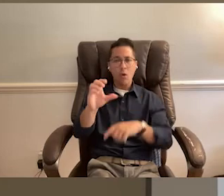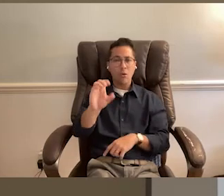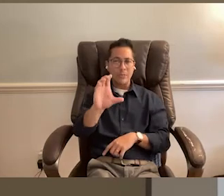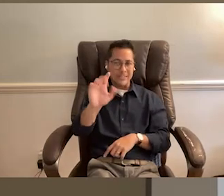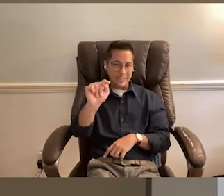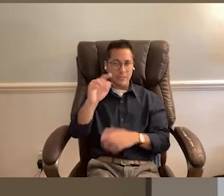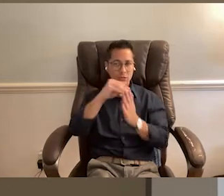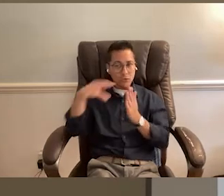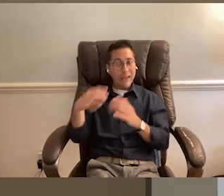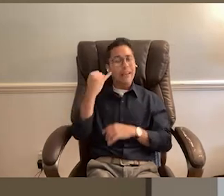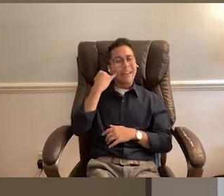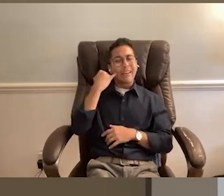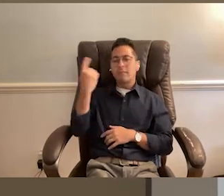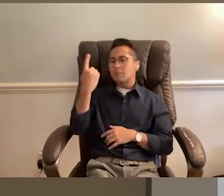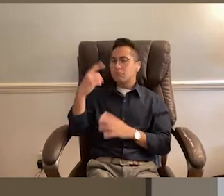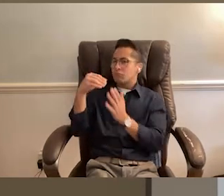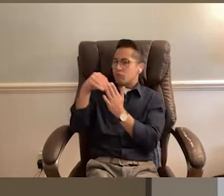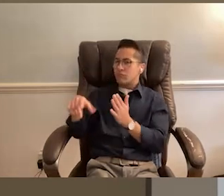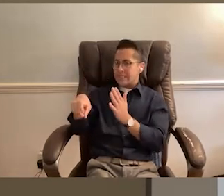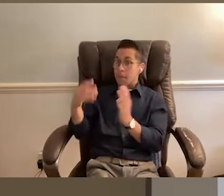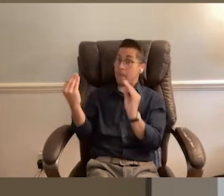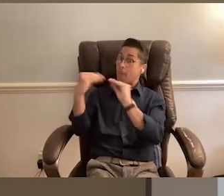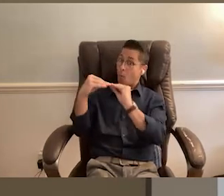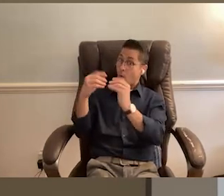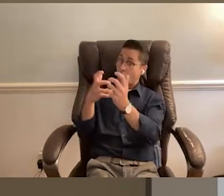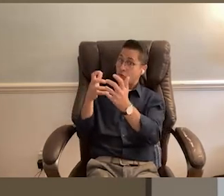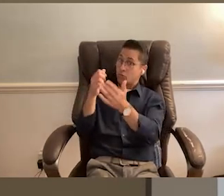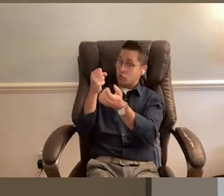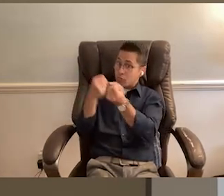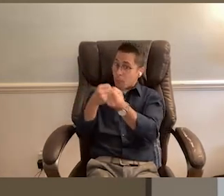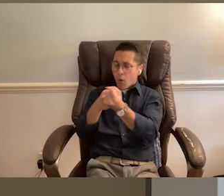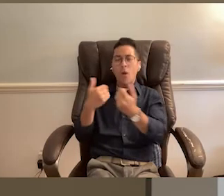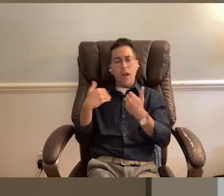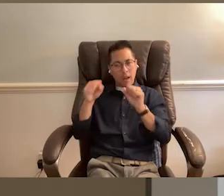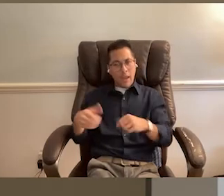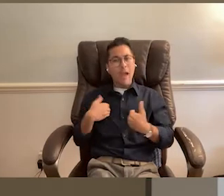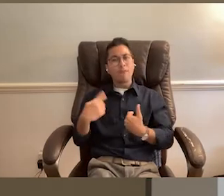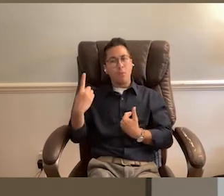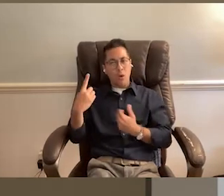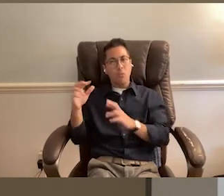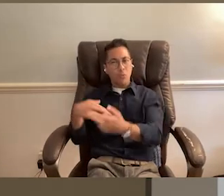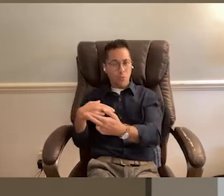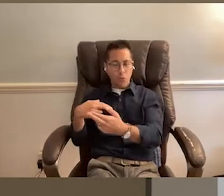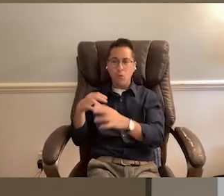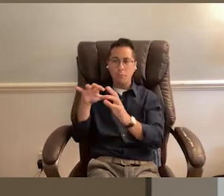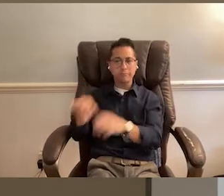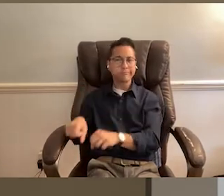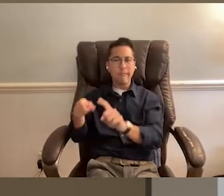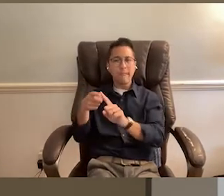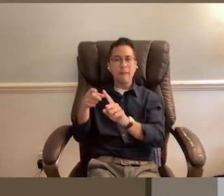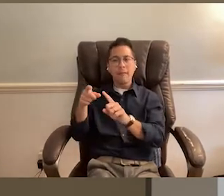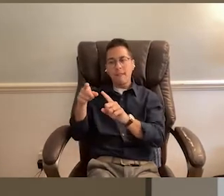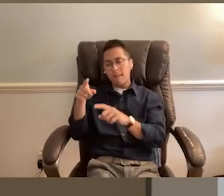live independently in a dorm on campus or an apartment that's off campus but has transportation to campus. And there's different setups